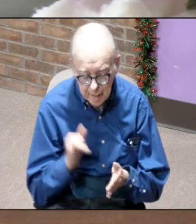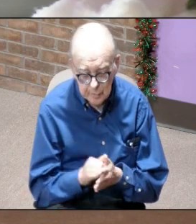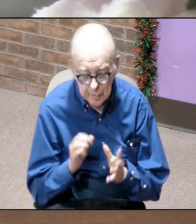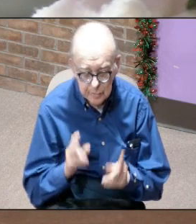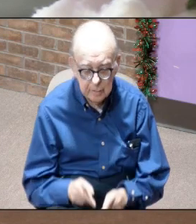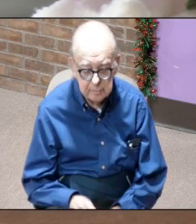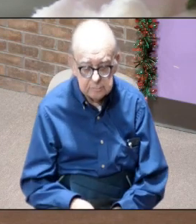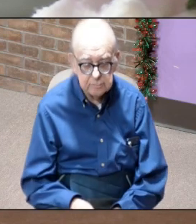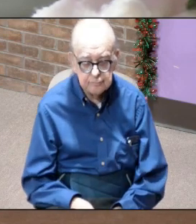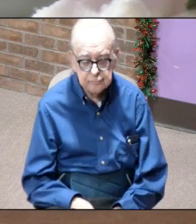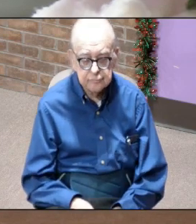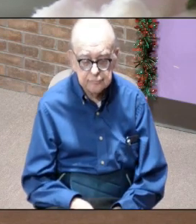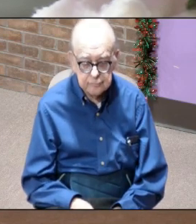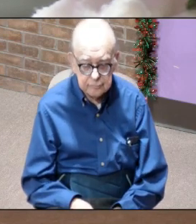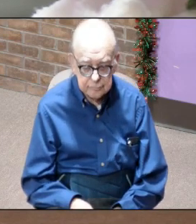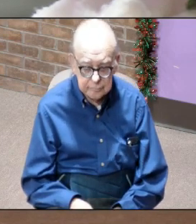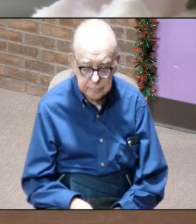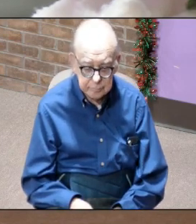vote.